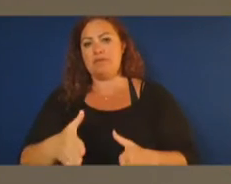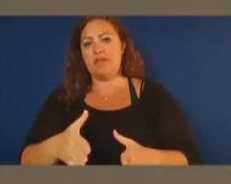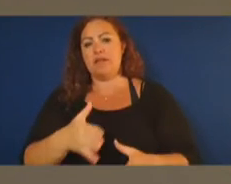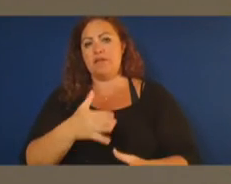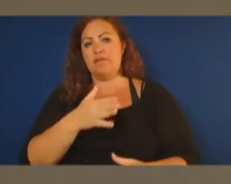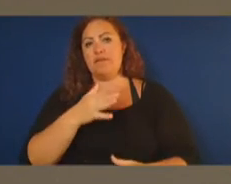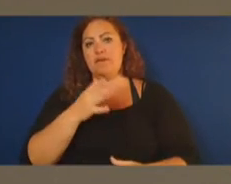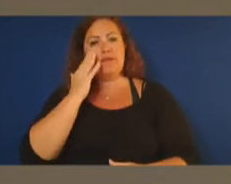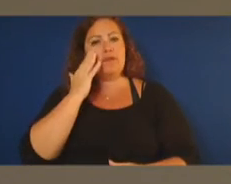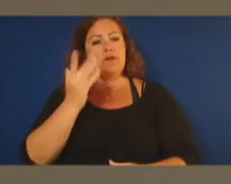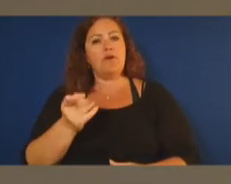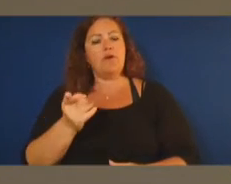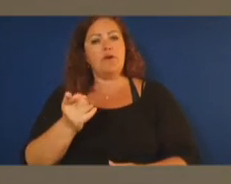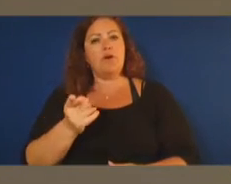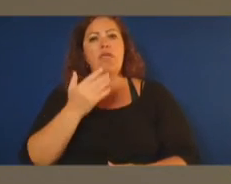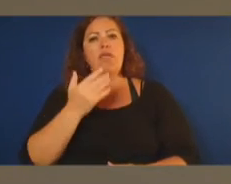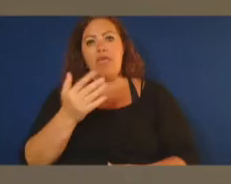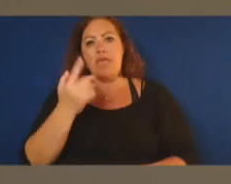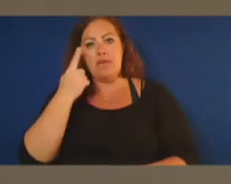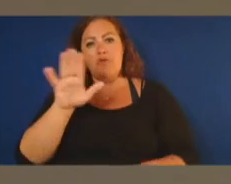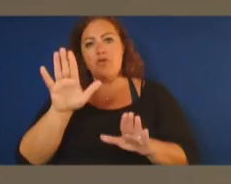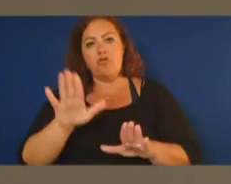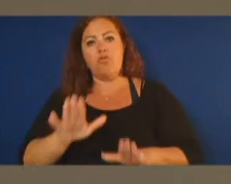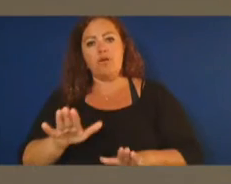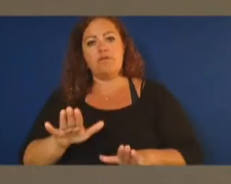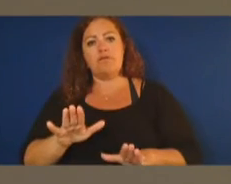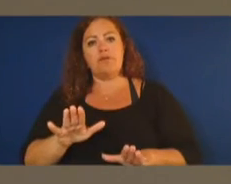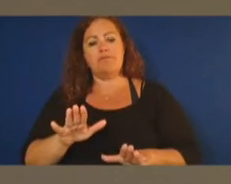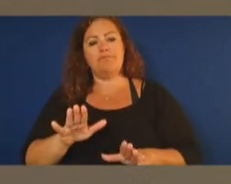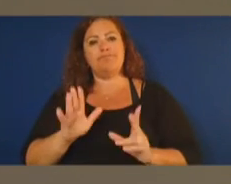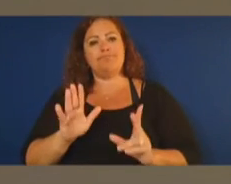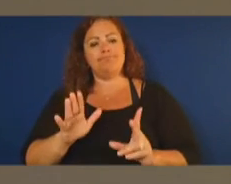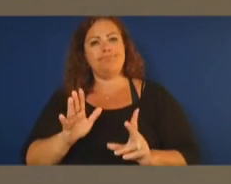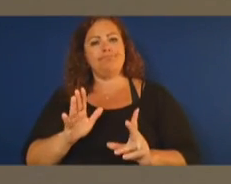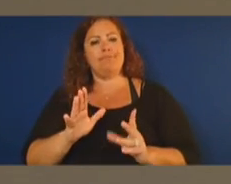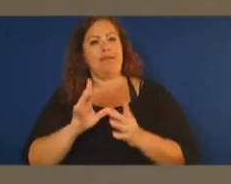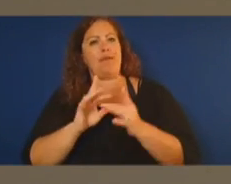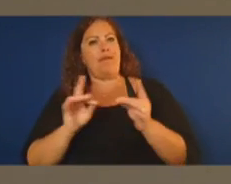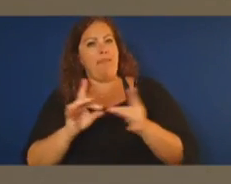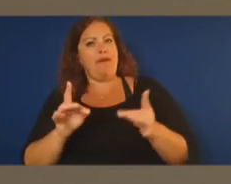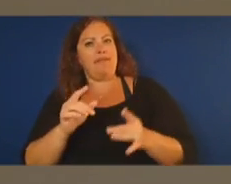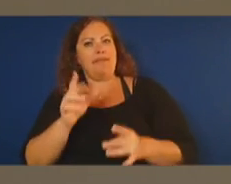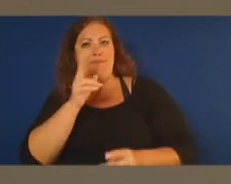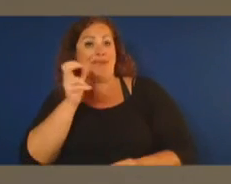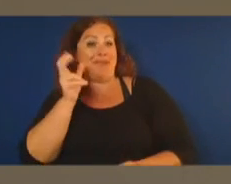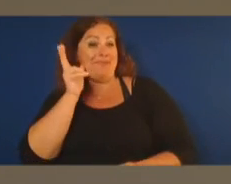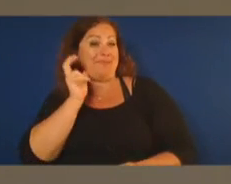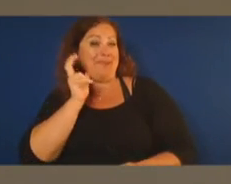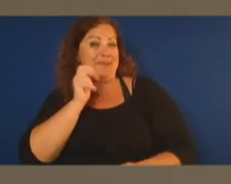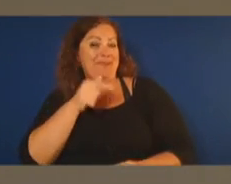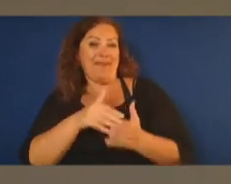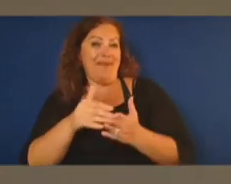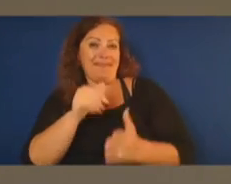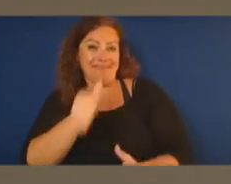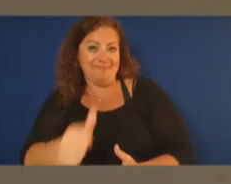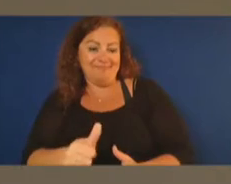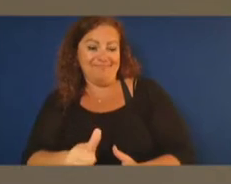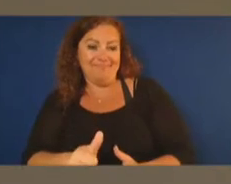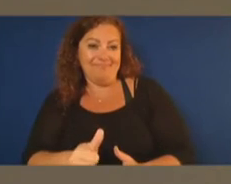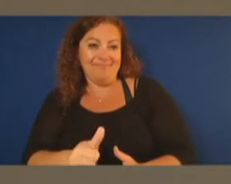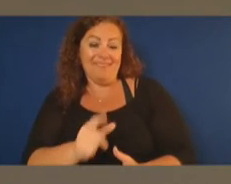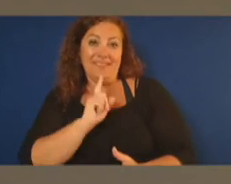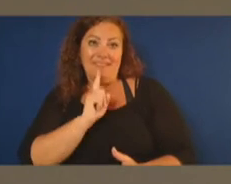present um thank you for the wonderful compliment you know that we don't get to hear that often you know very